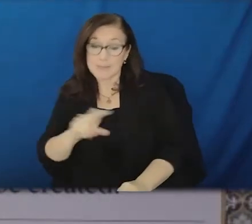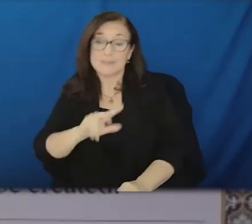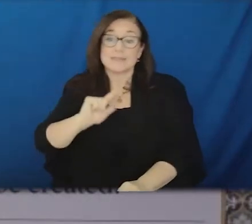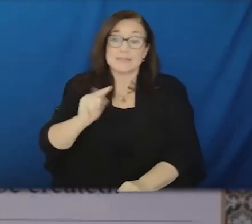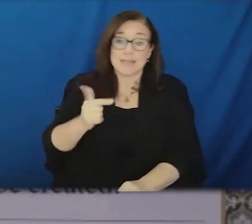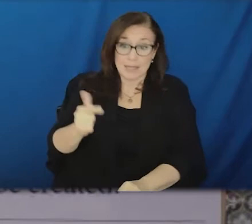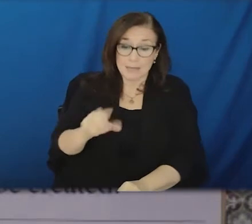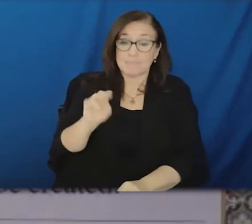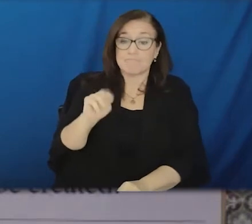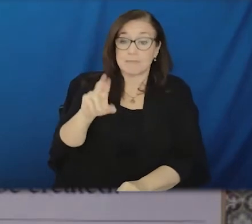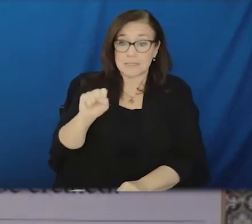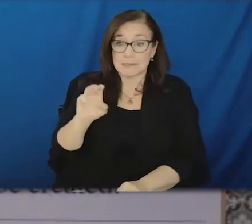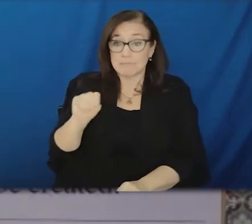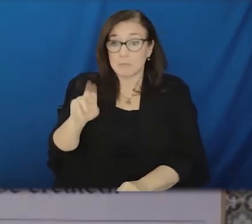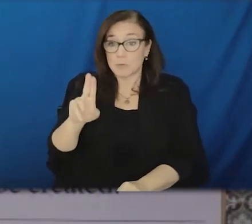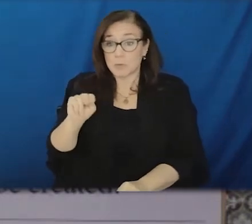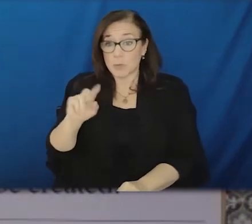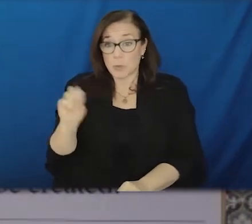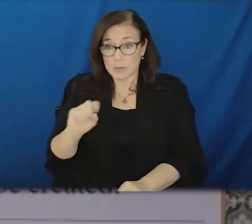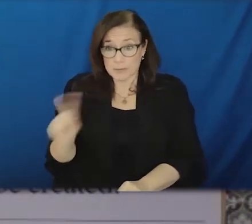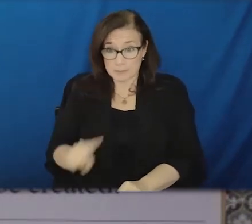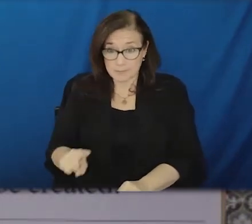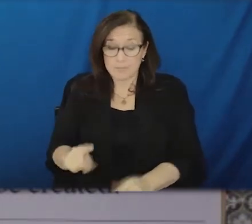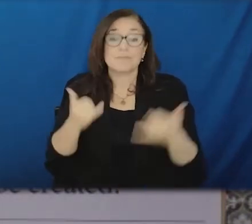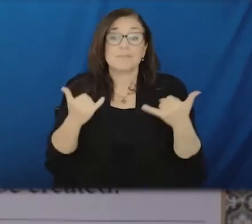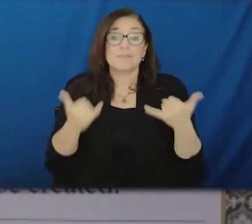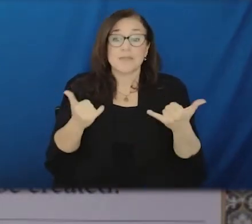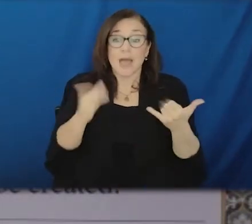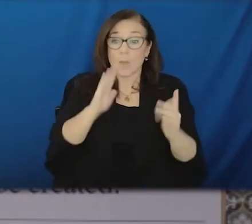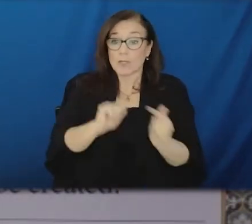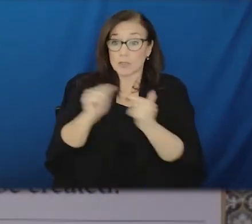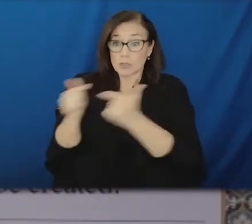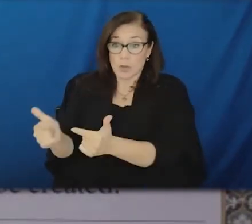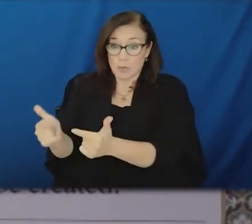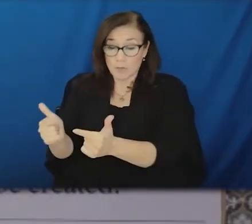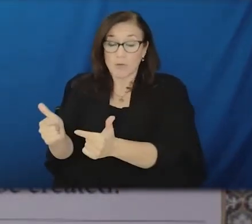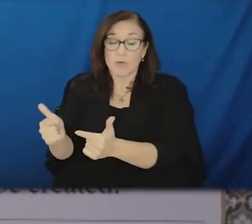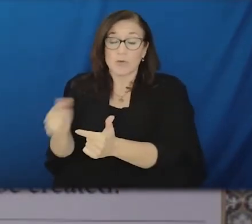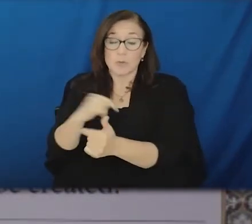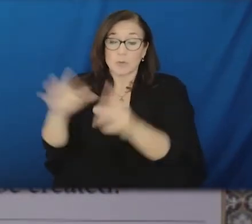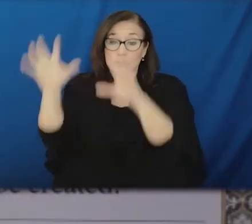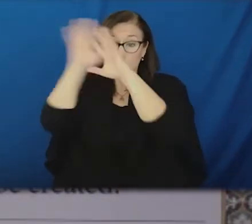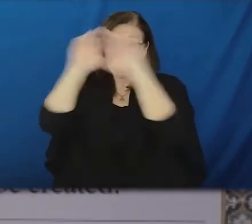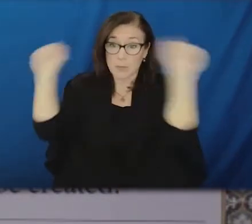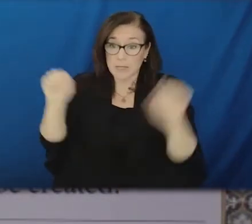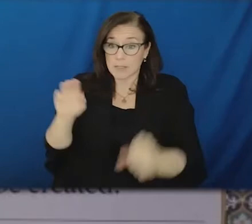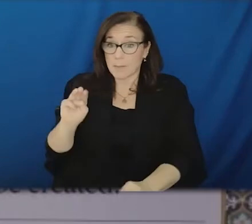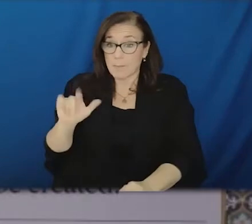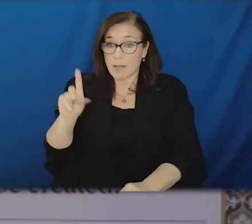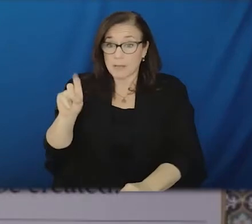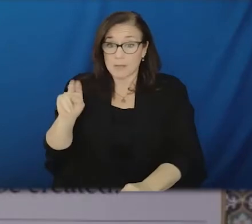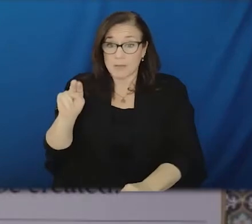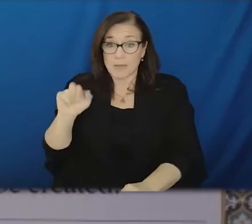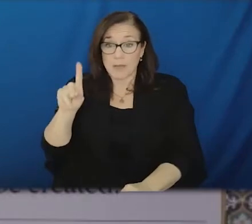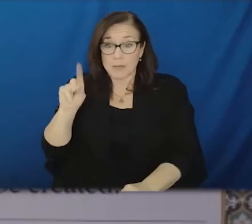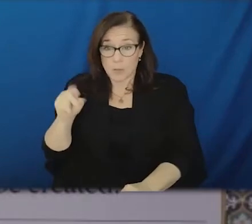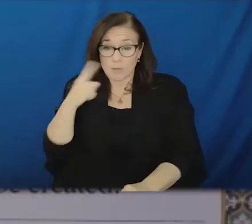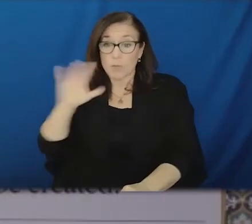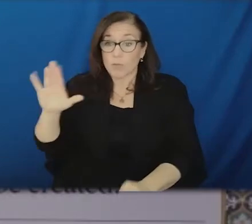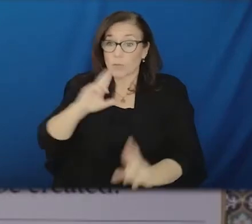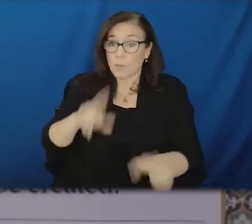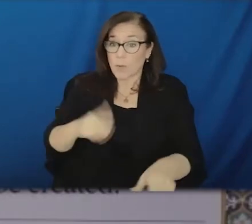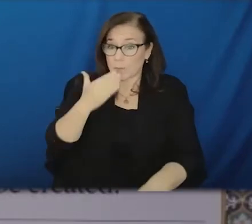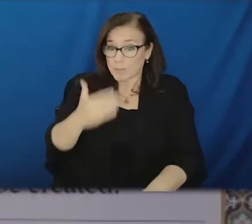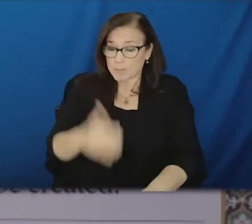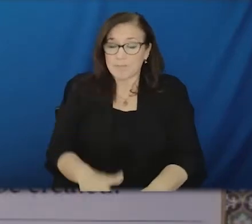And with that, I would like to turn the meeting over to Superintendent Maldonado for your report. Thank